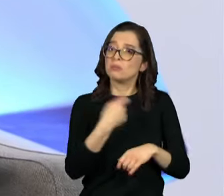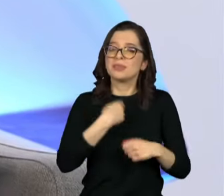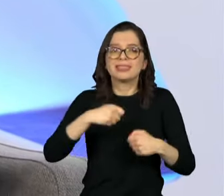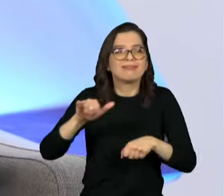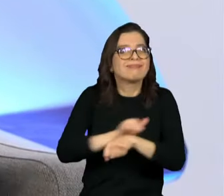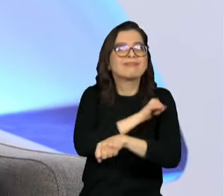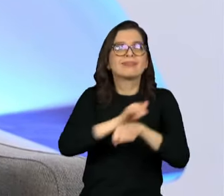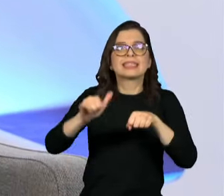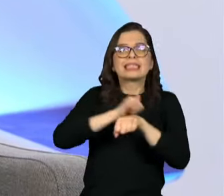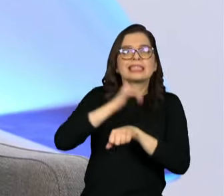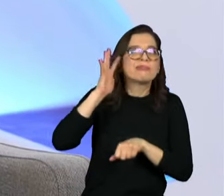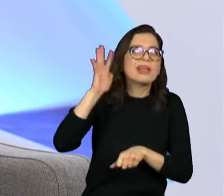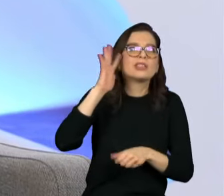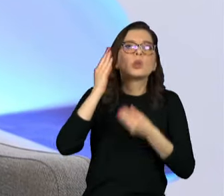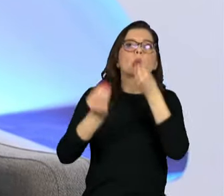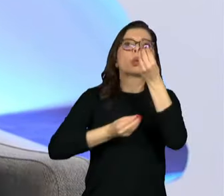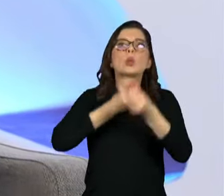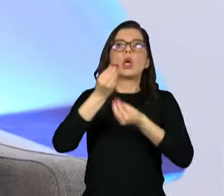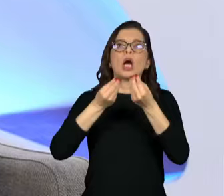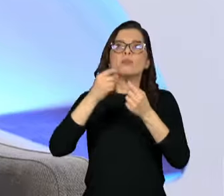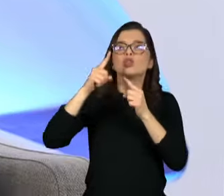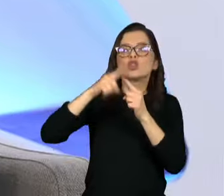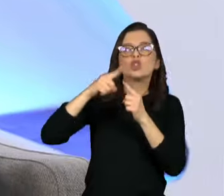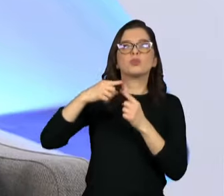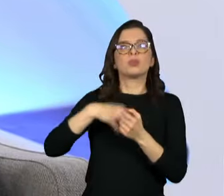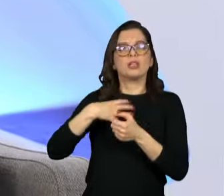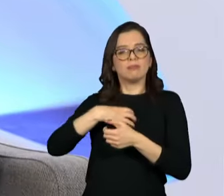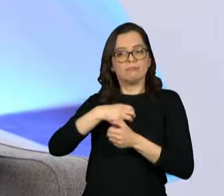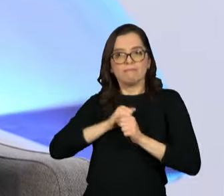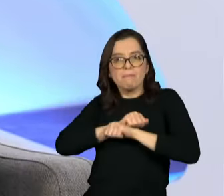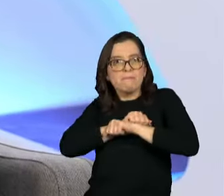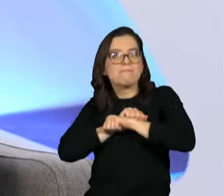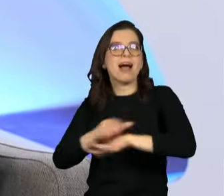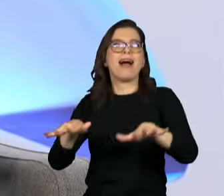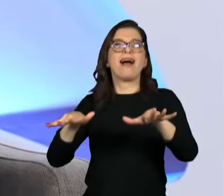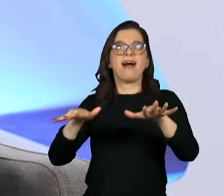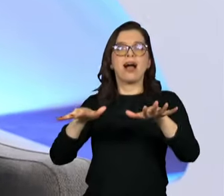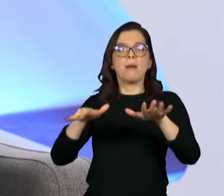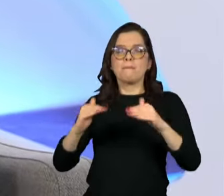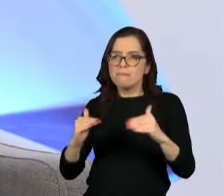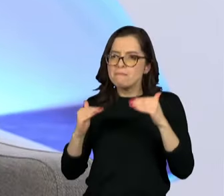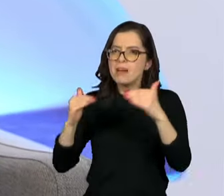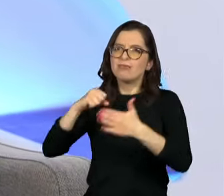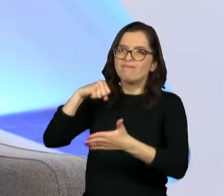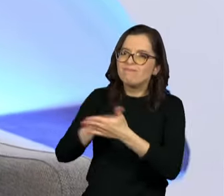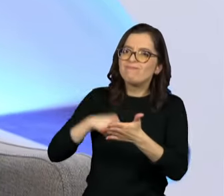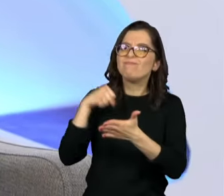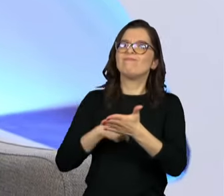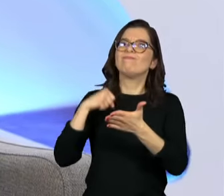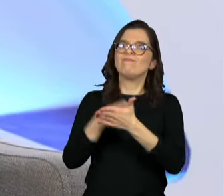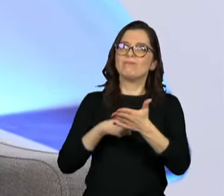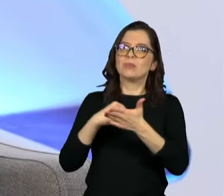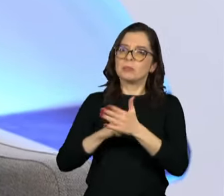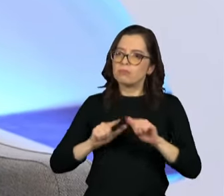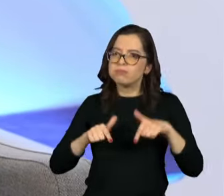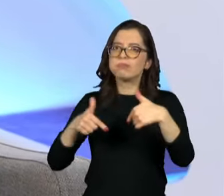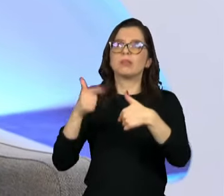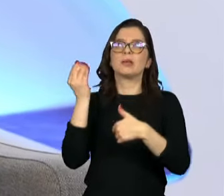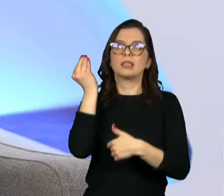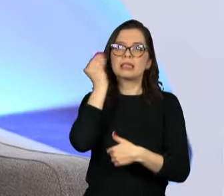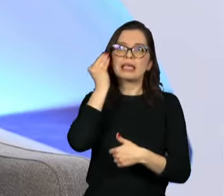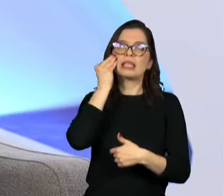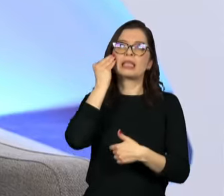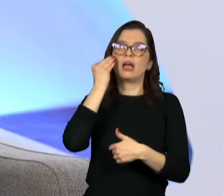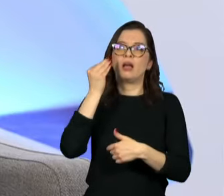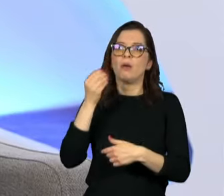we need to figure out how to have a morally more robust, engaged kind of public discourse than the